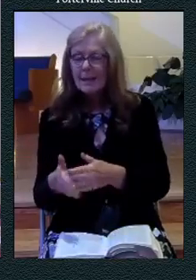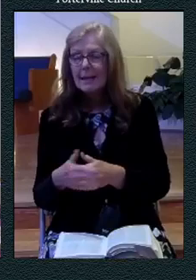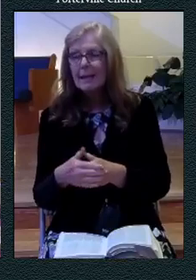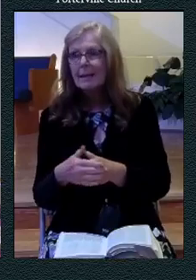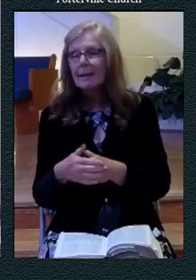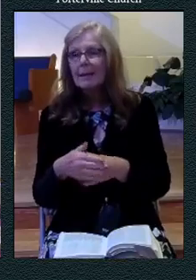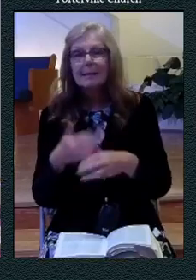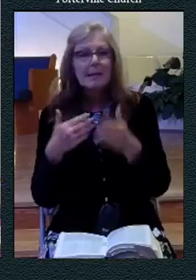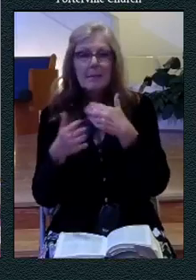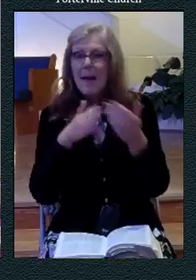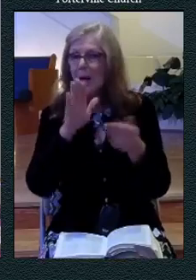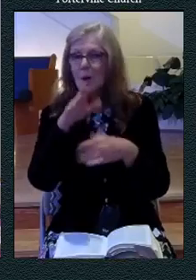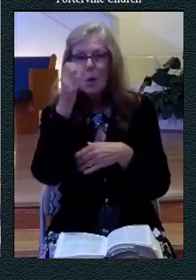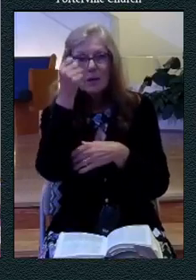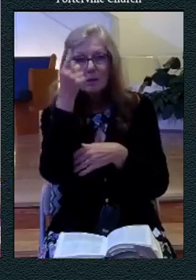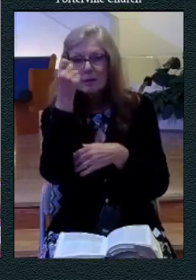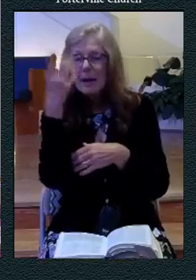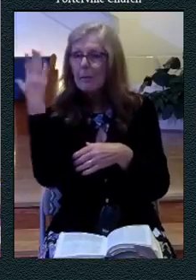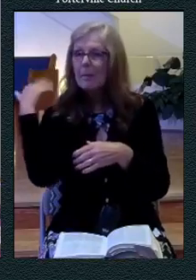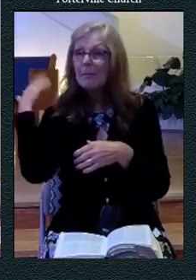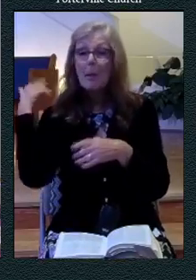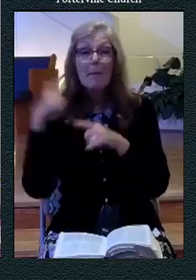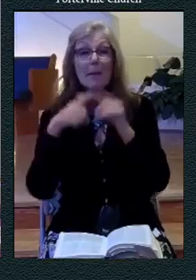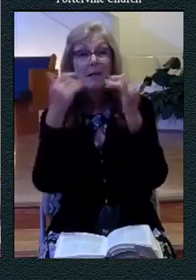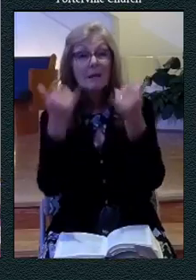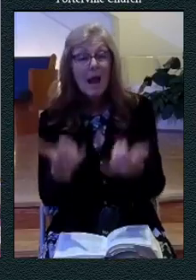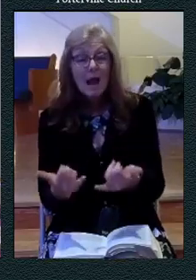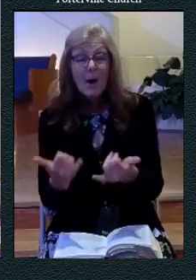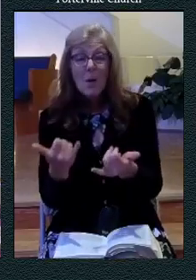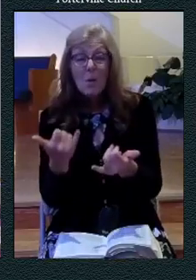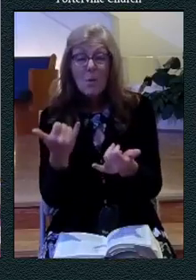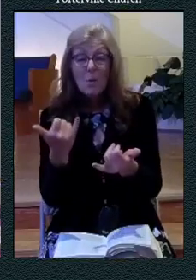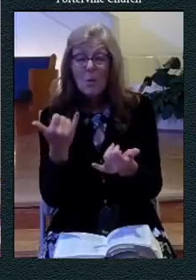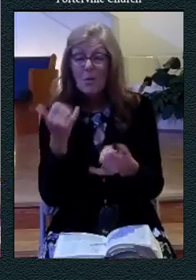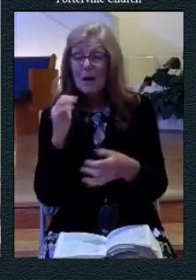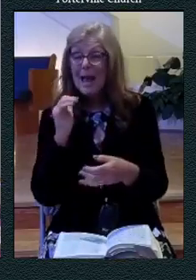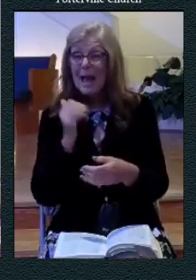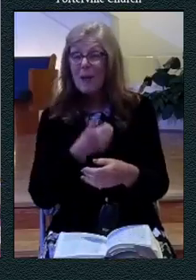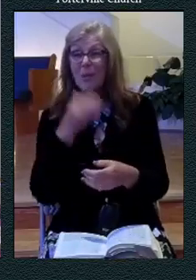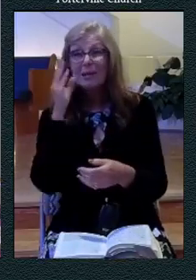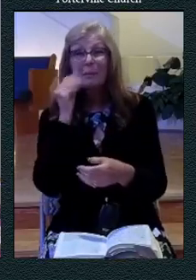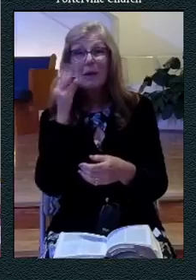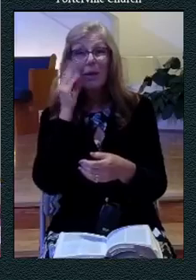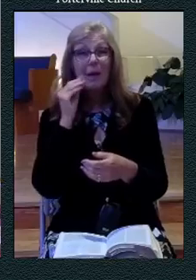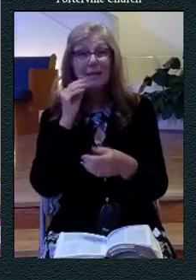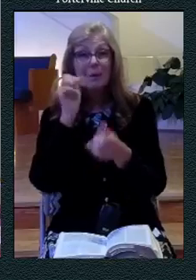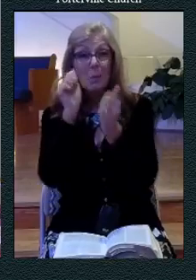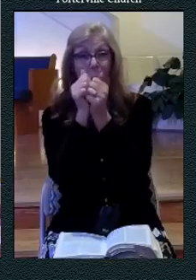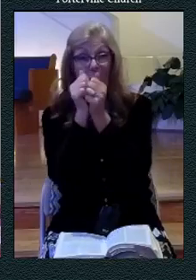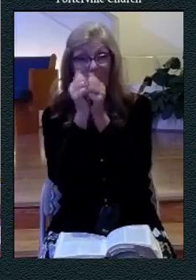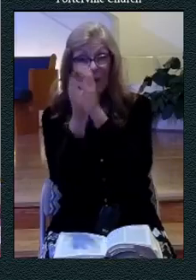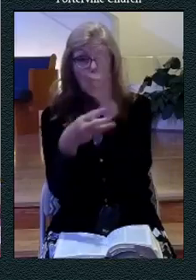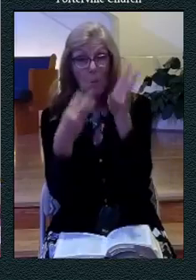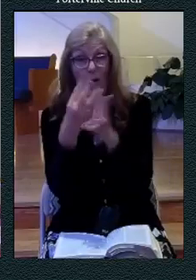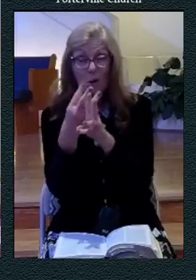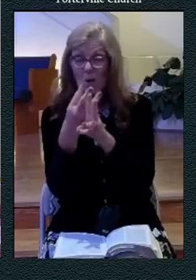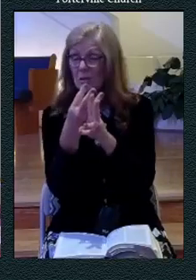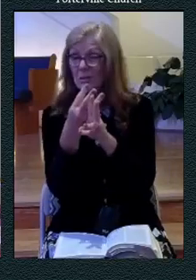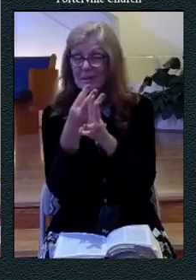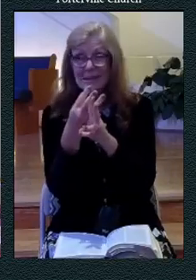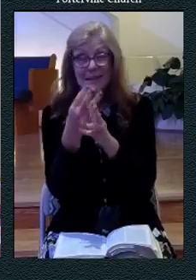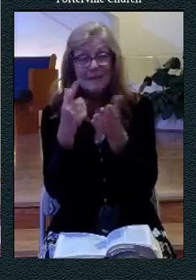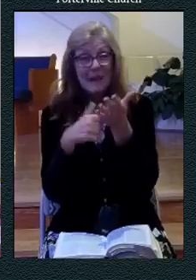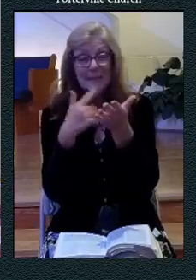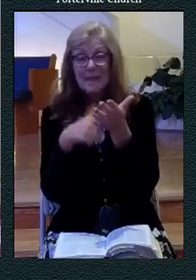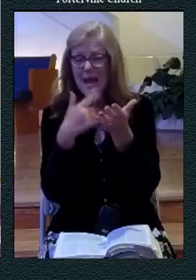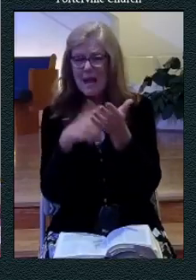been, it's just the nature and the tendency of our experience in the world that it can grow dim and we can find